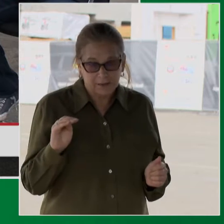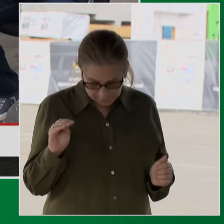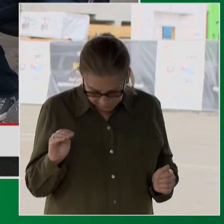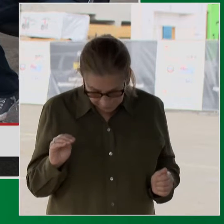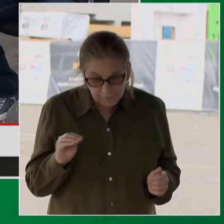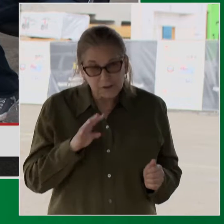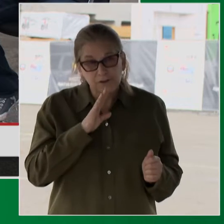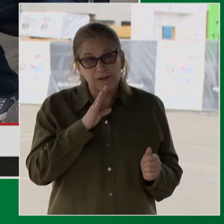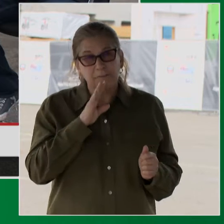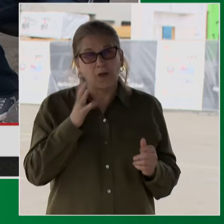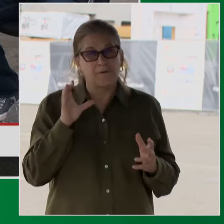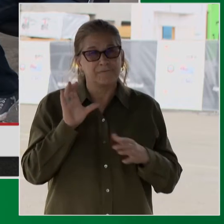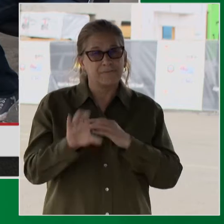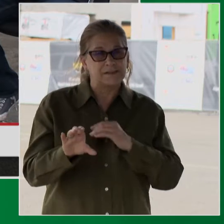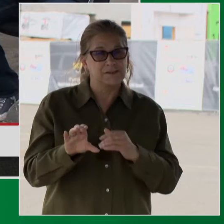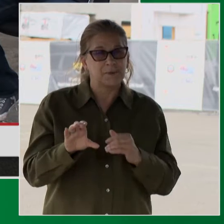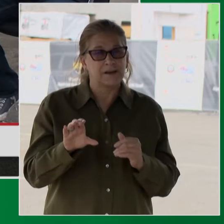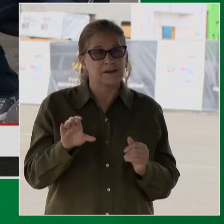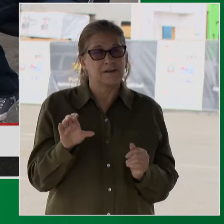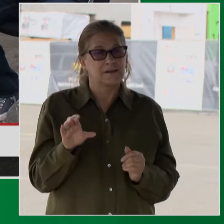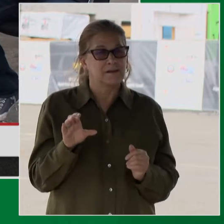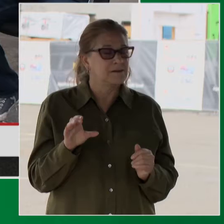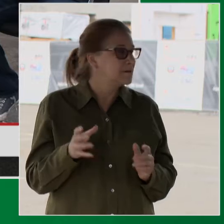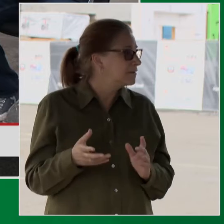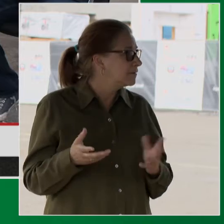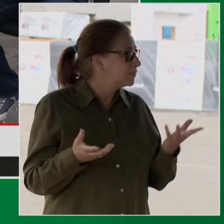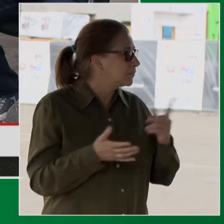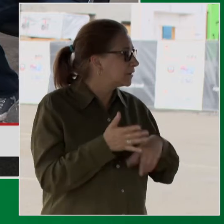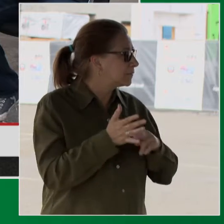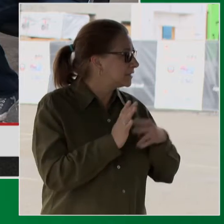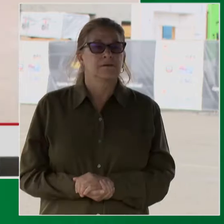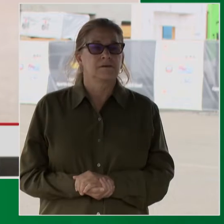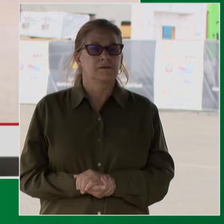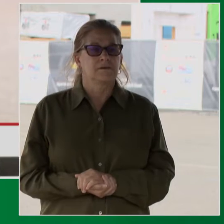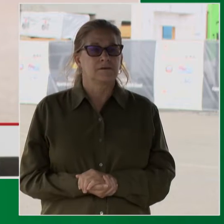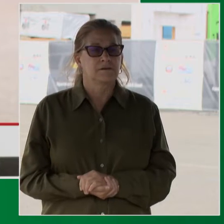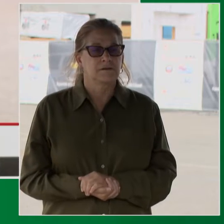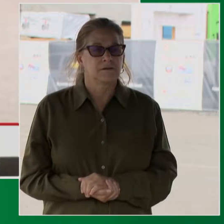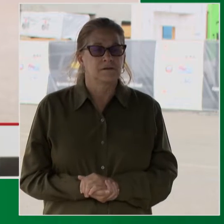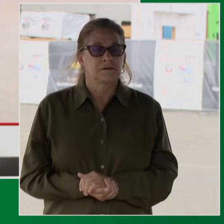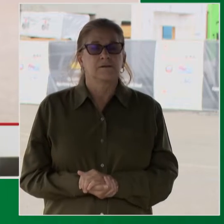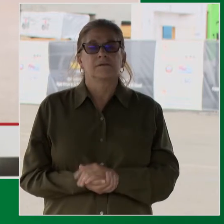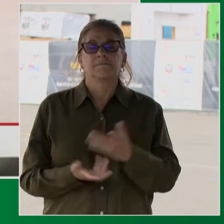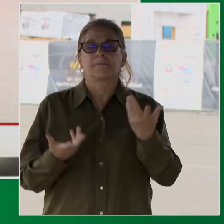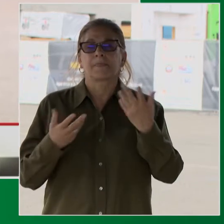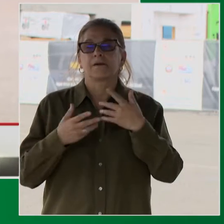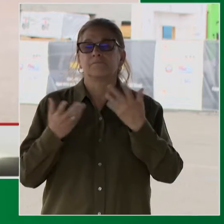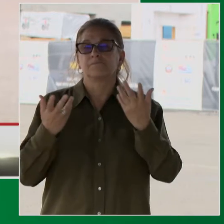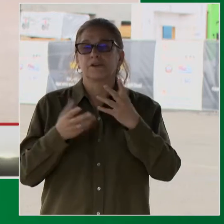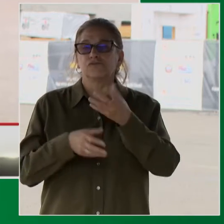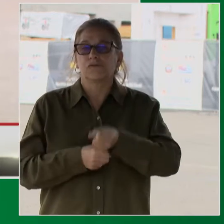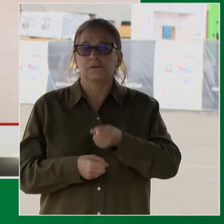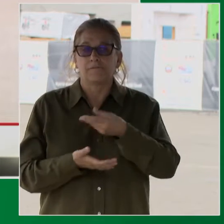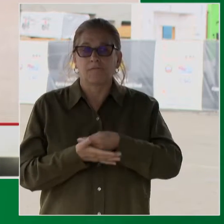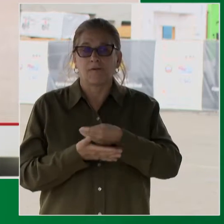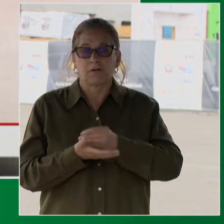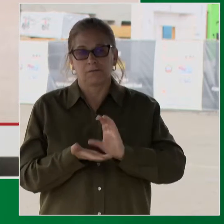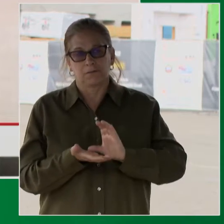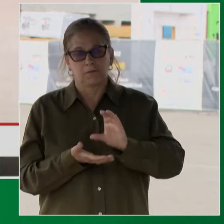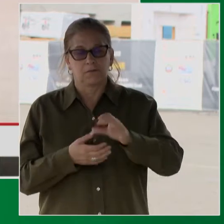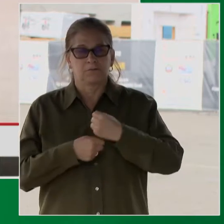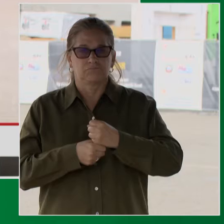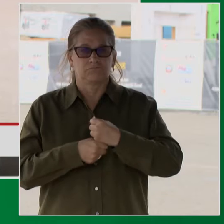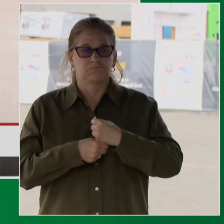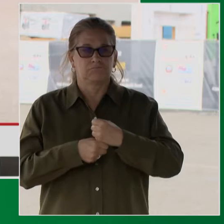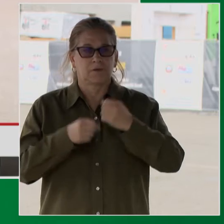Why don't you take us through that investment and what that means for housing affordability? All told, since 2015, Mayor Bowser